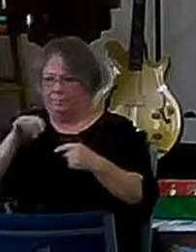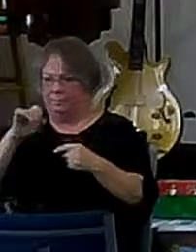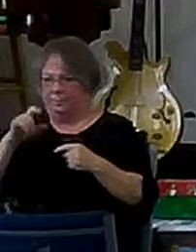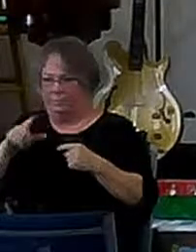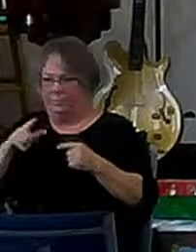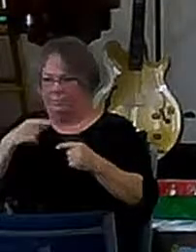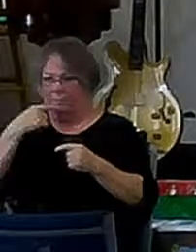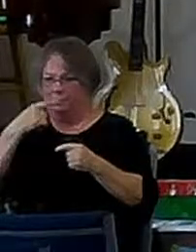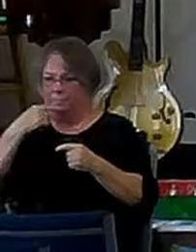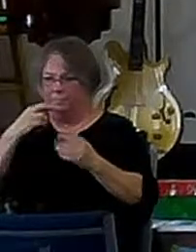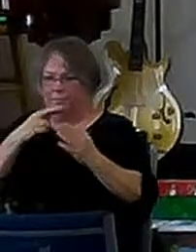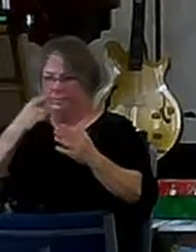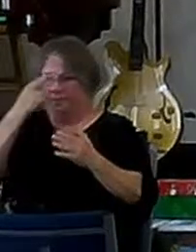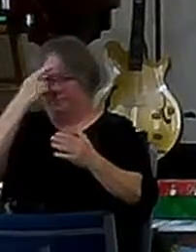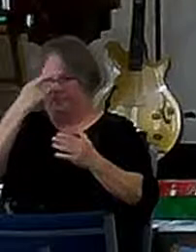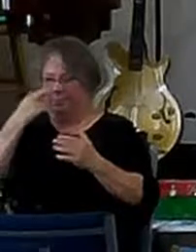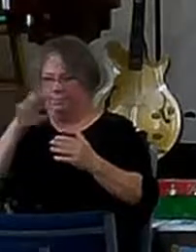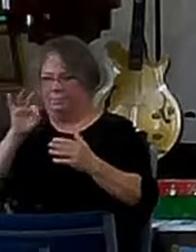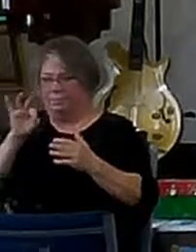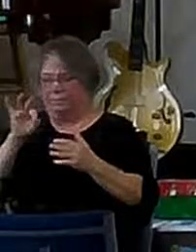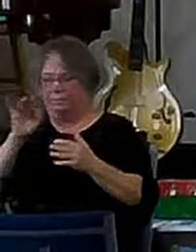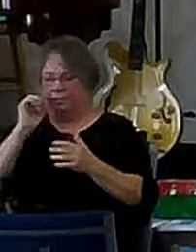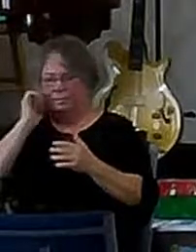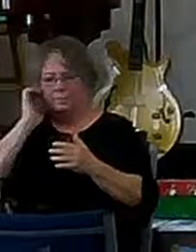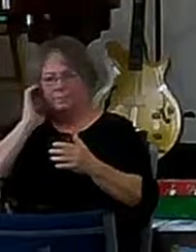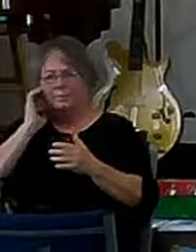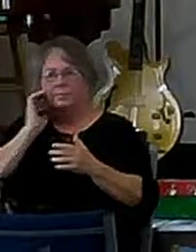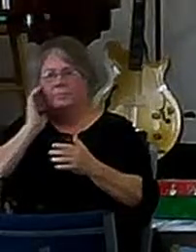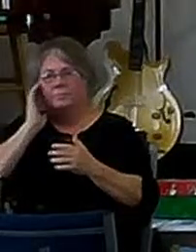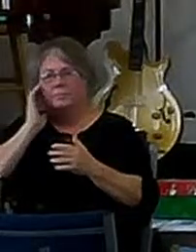Romans 9. It isn't.